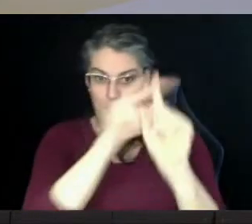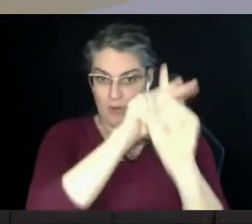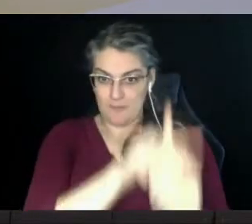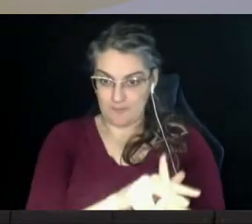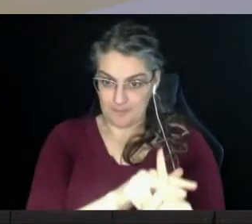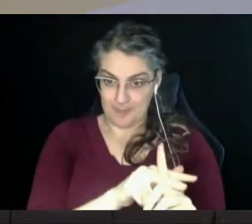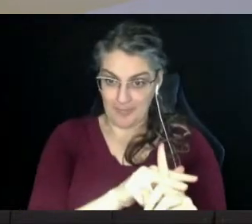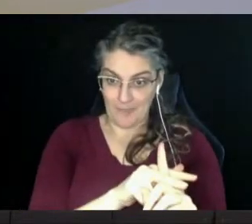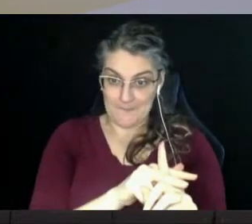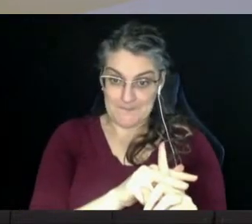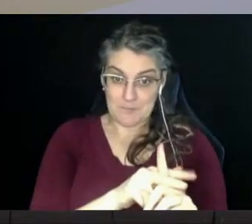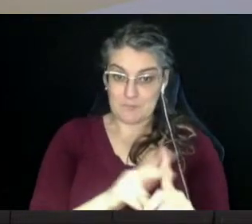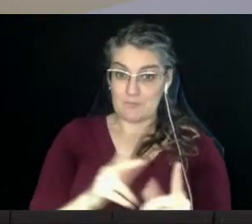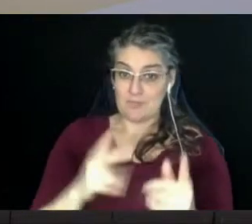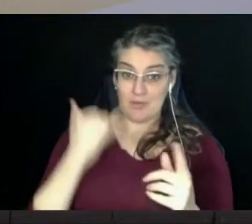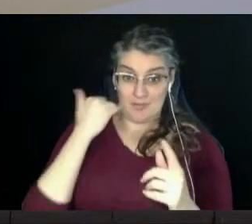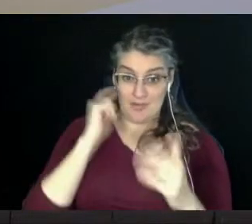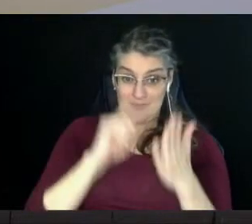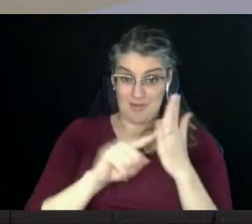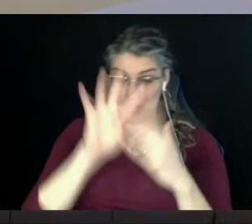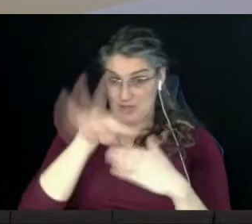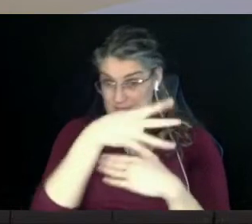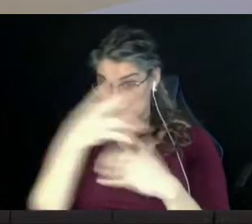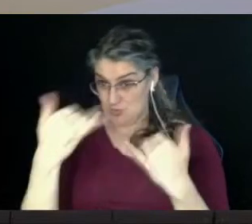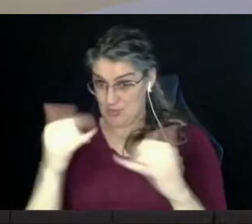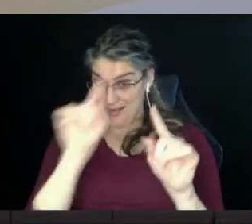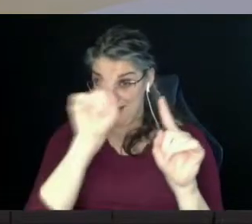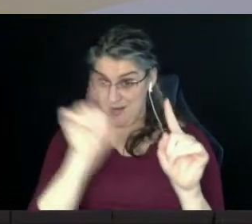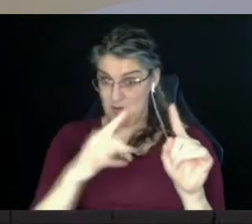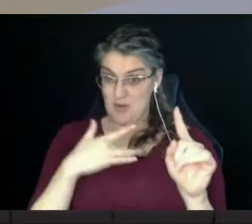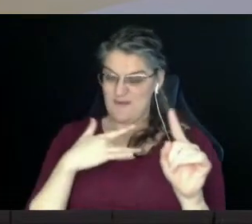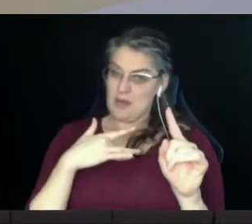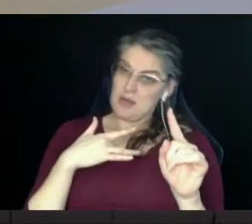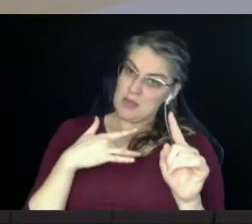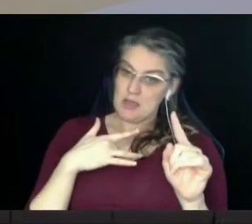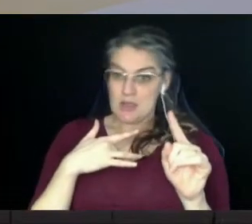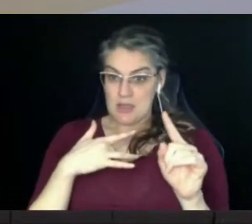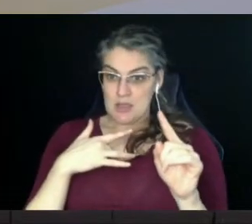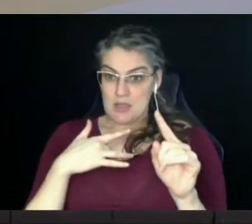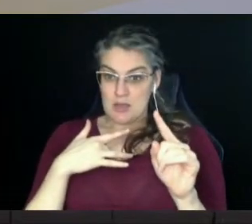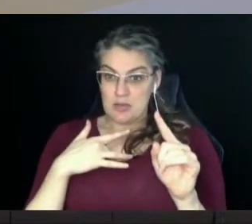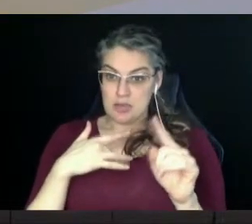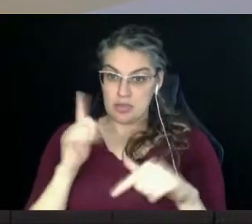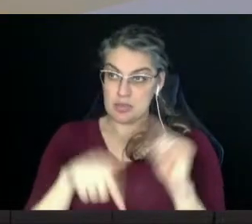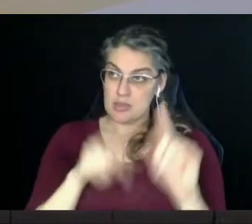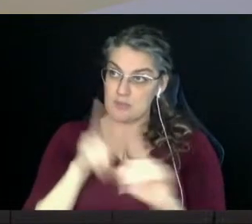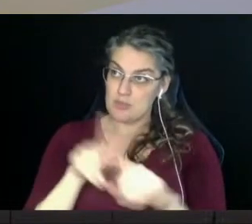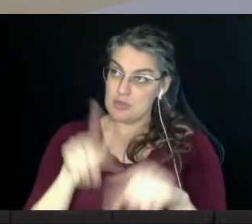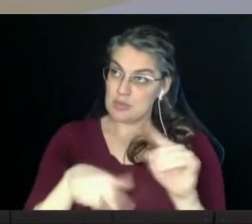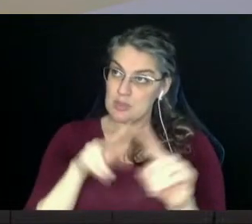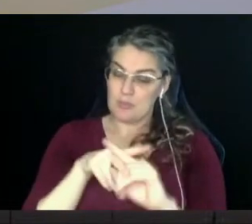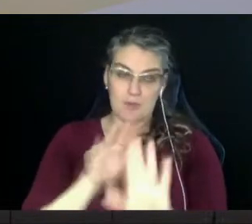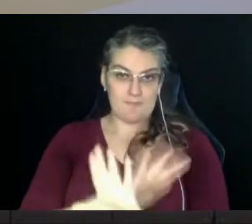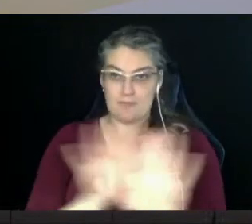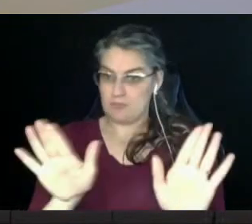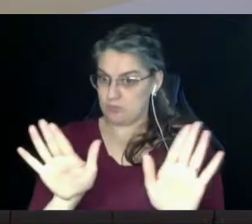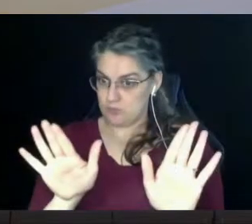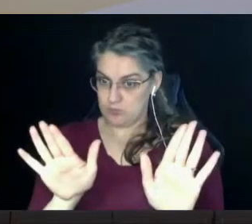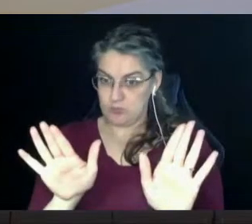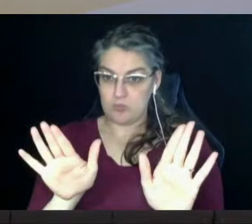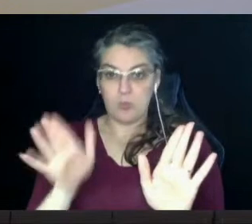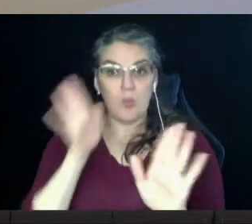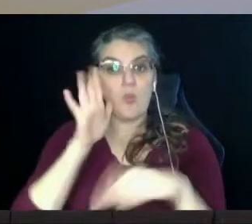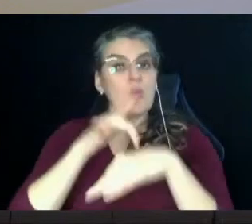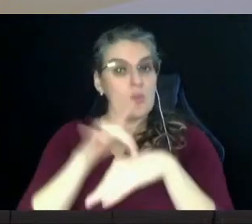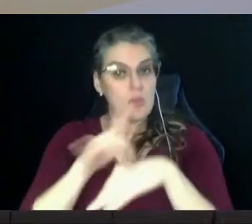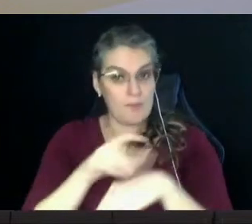they're sort of full right now until May kind of thing? That's correct. And so and one of the things